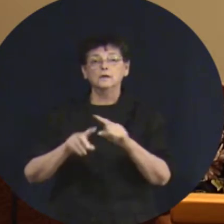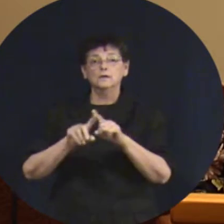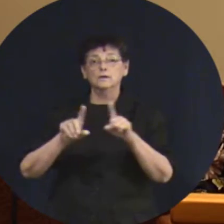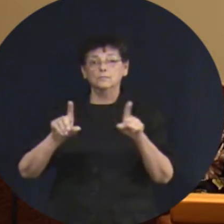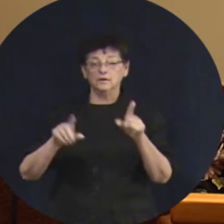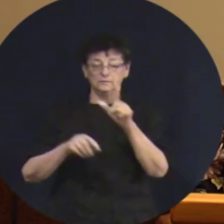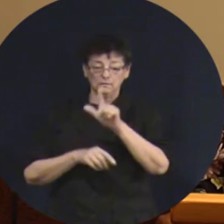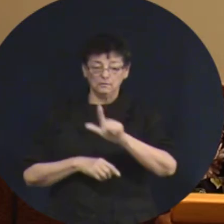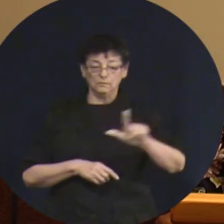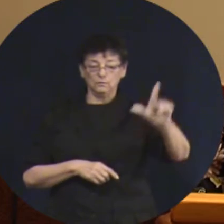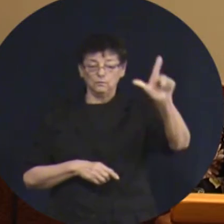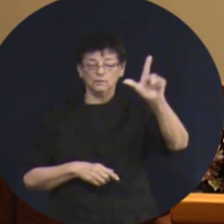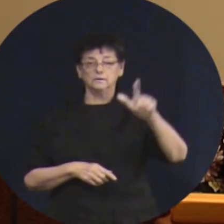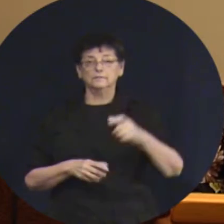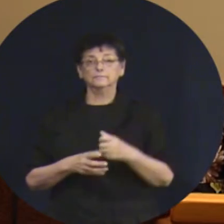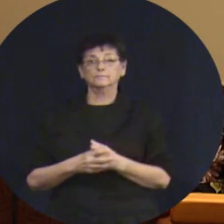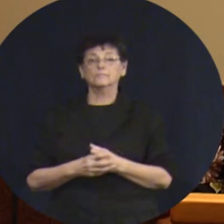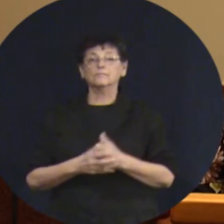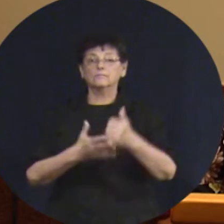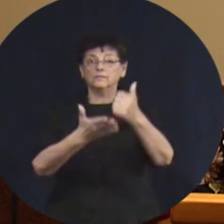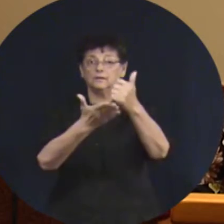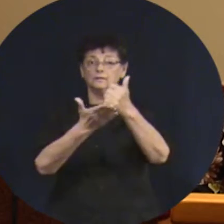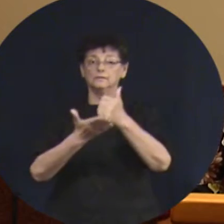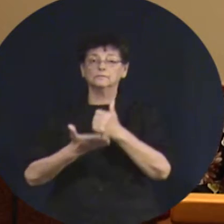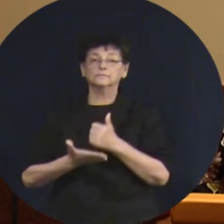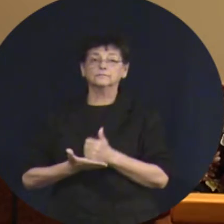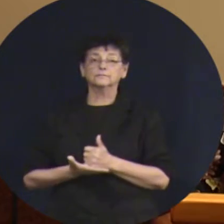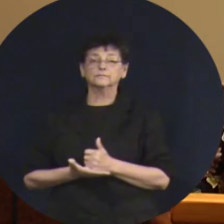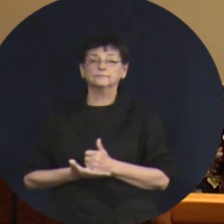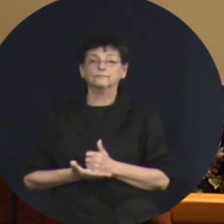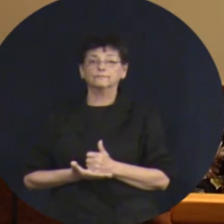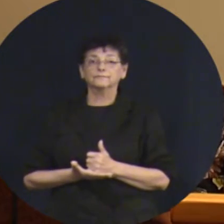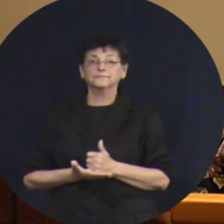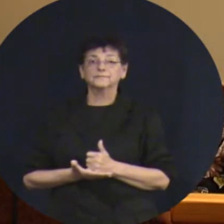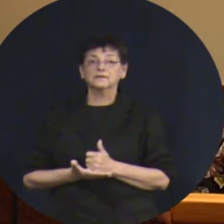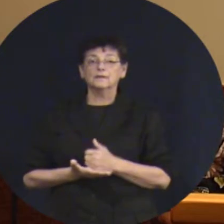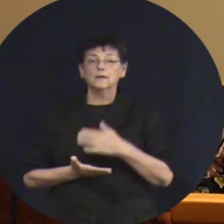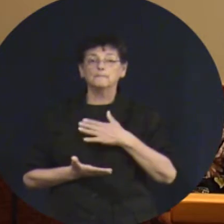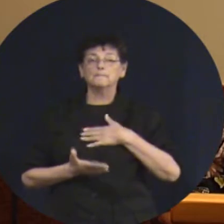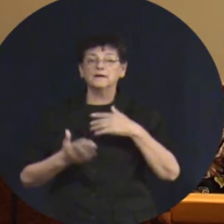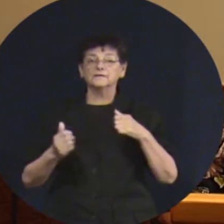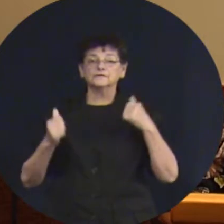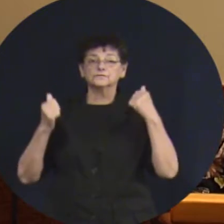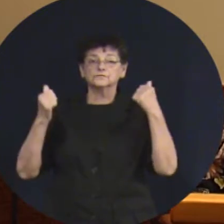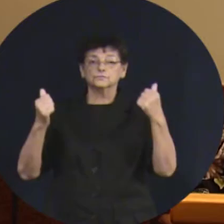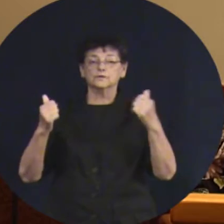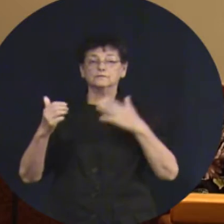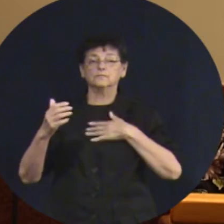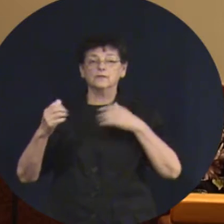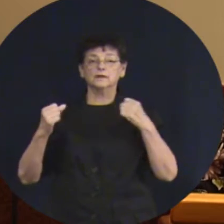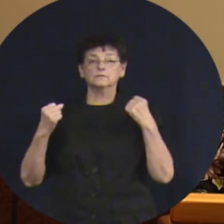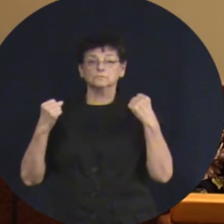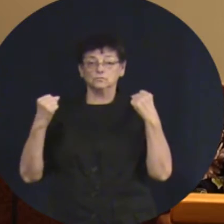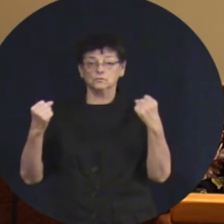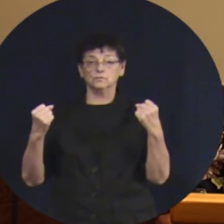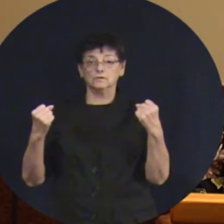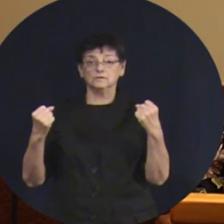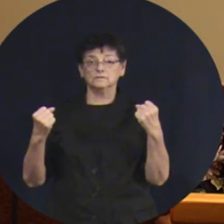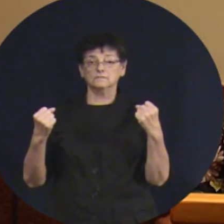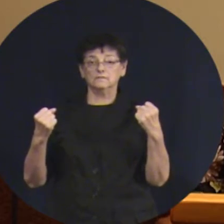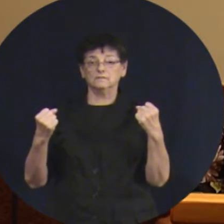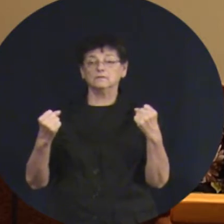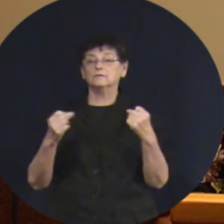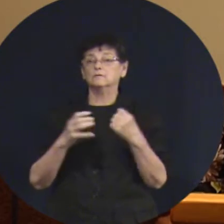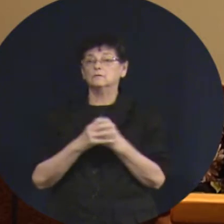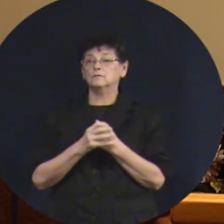the Lord helped me. My strength and my courage is